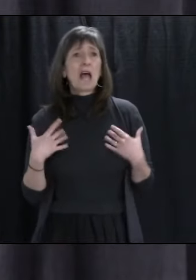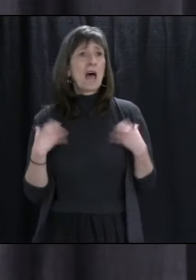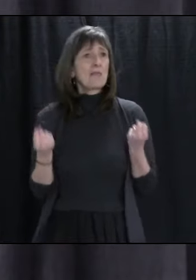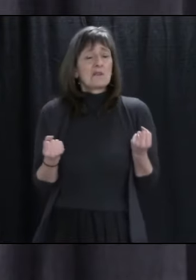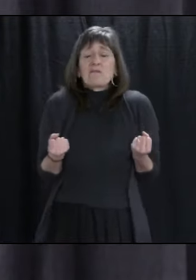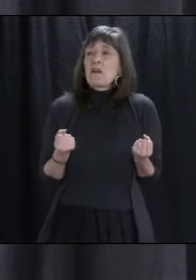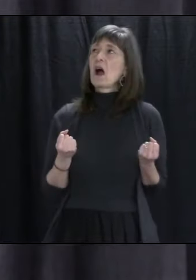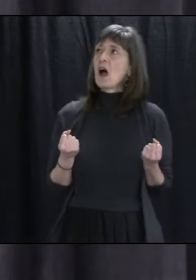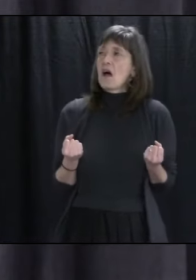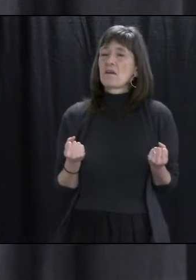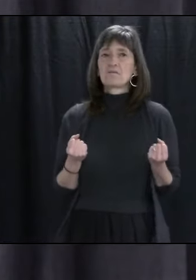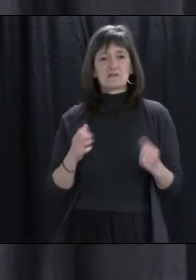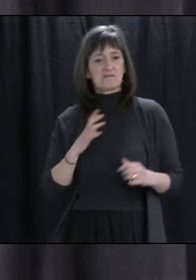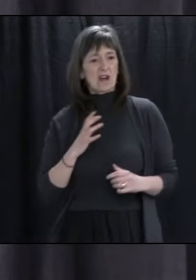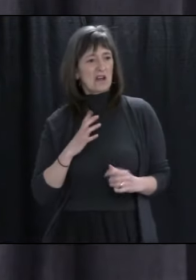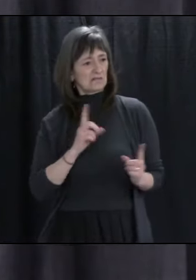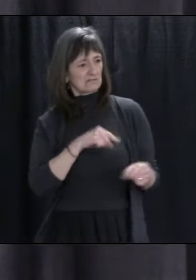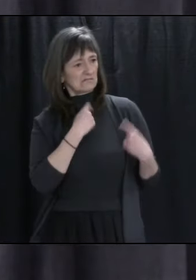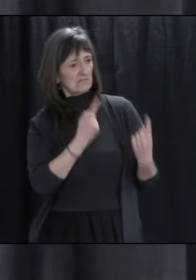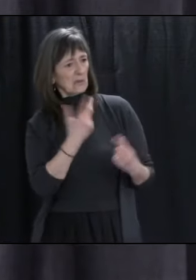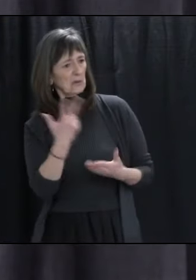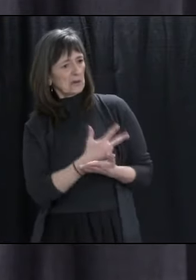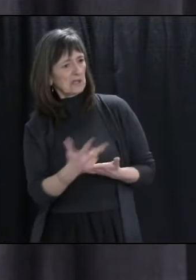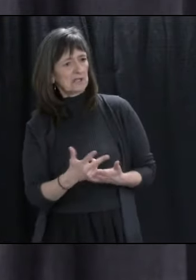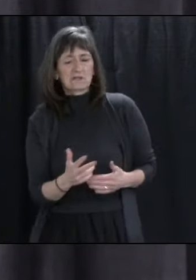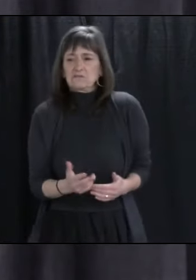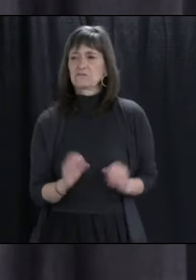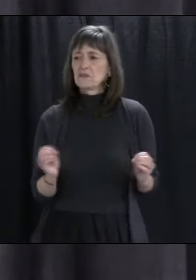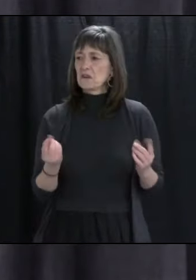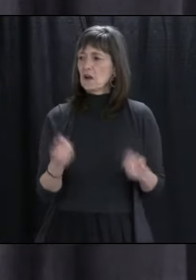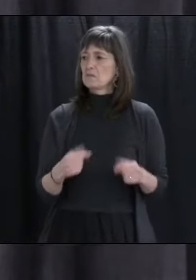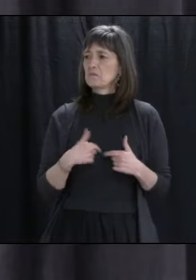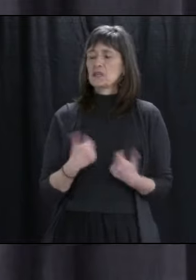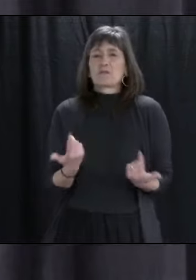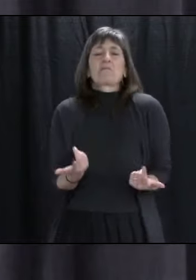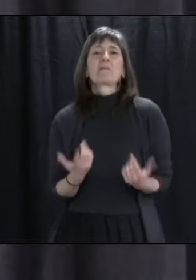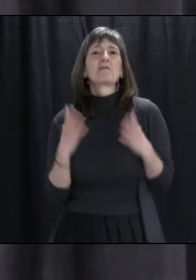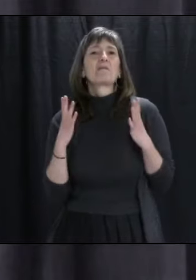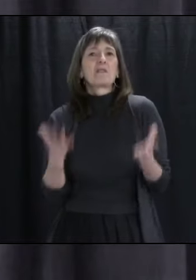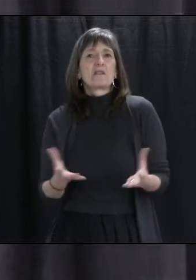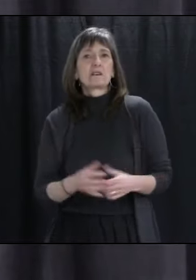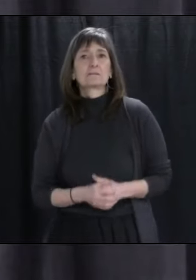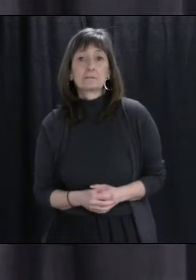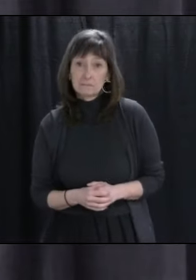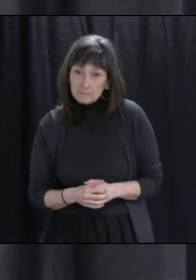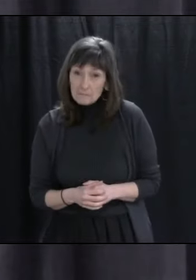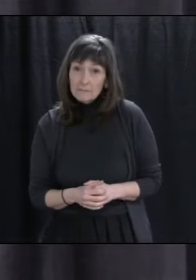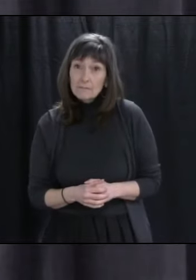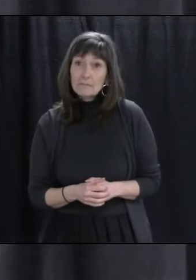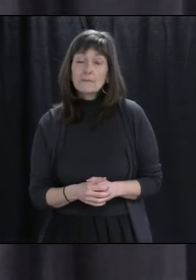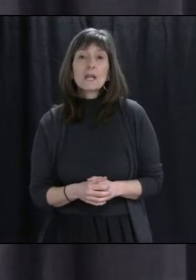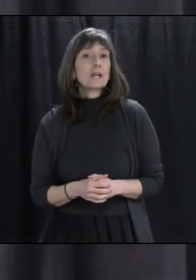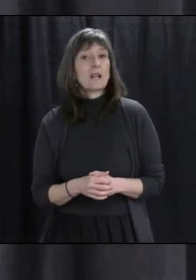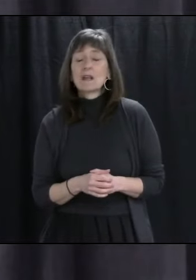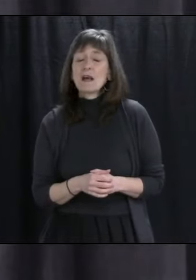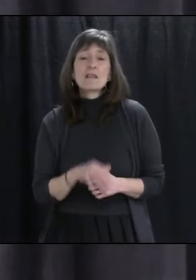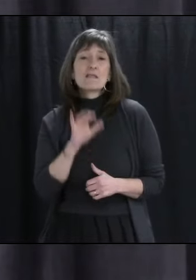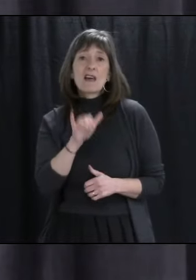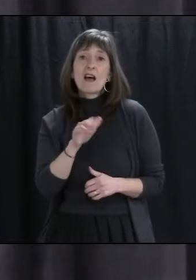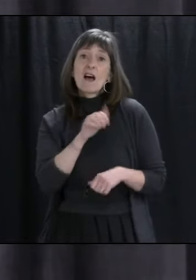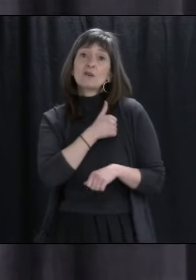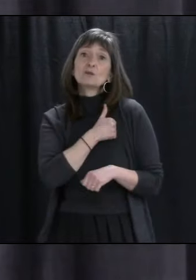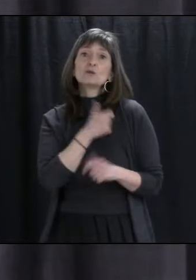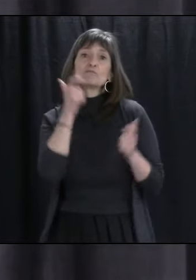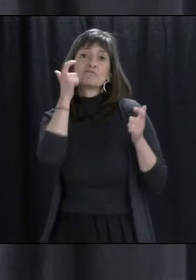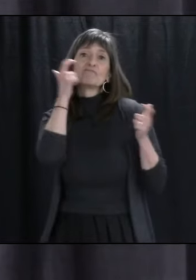as if this would not impact me. Well, that attitude is irresponsible. That attitude towards others